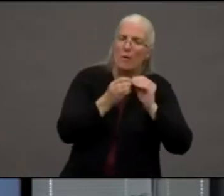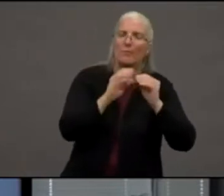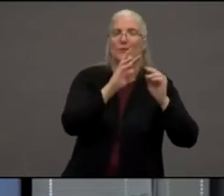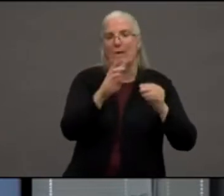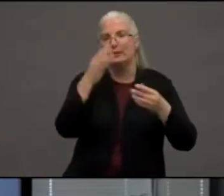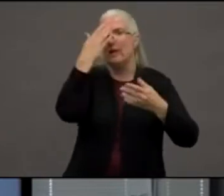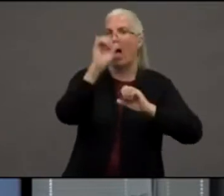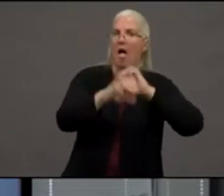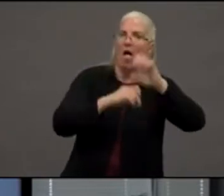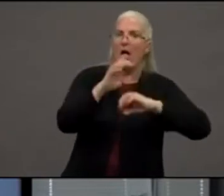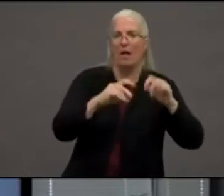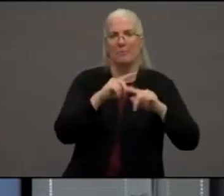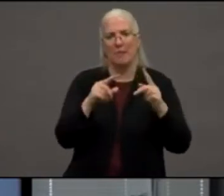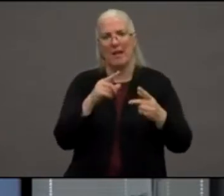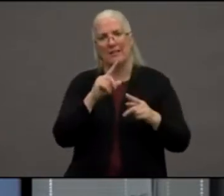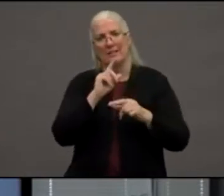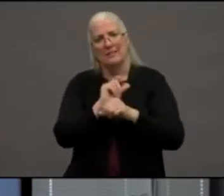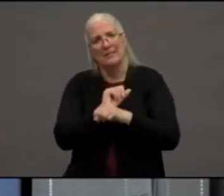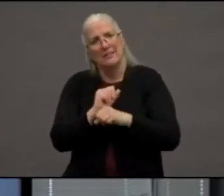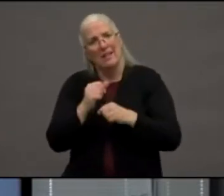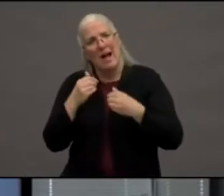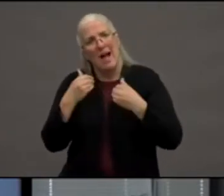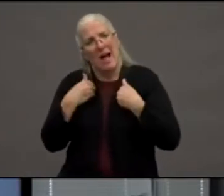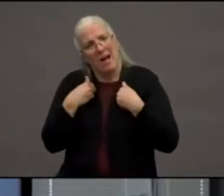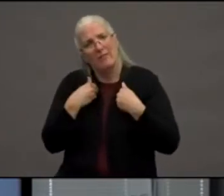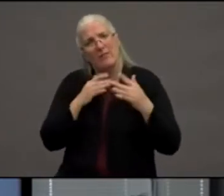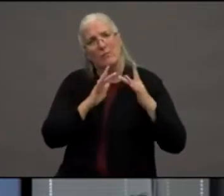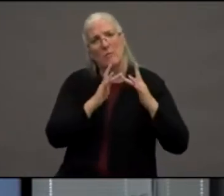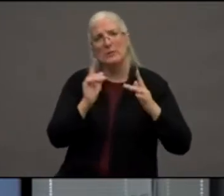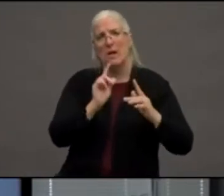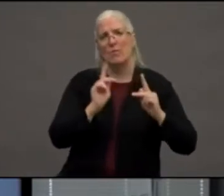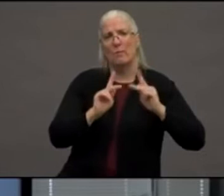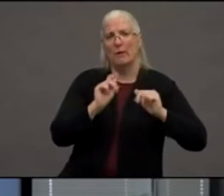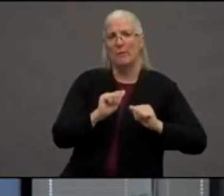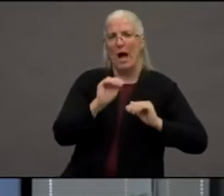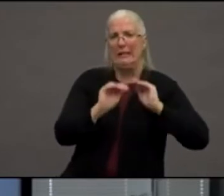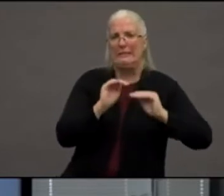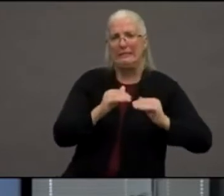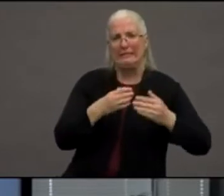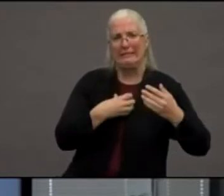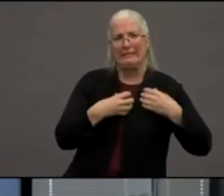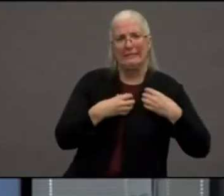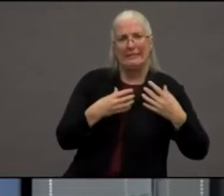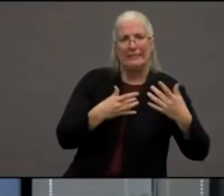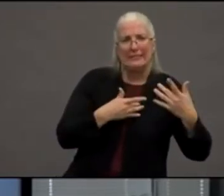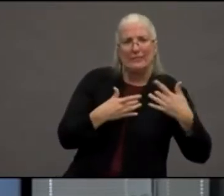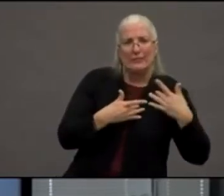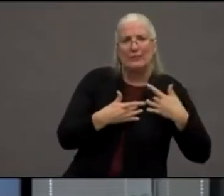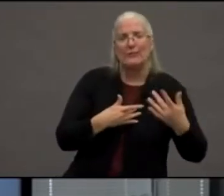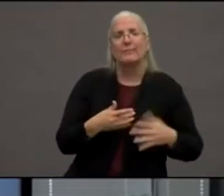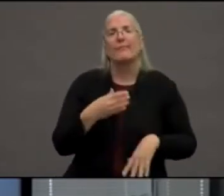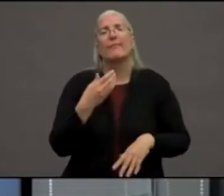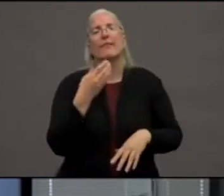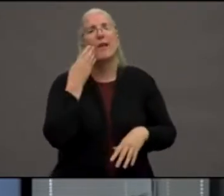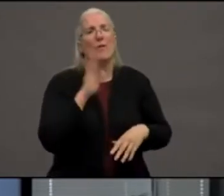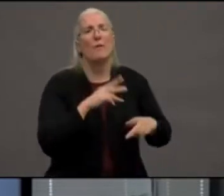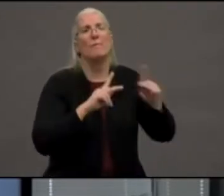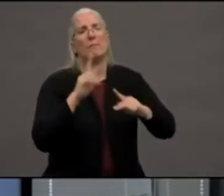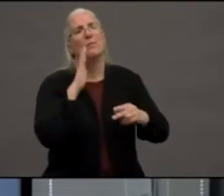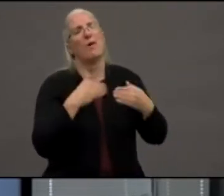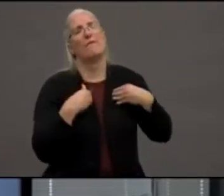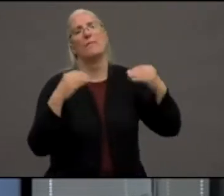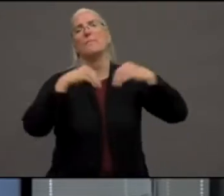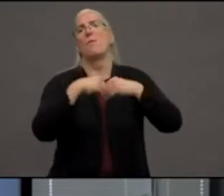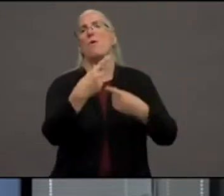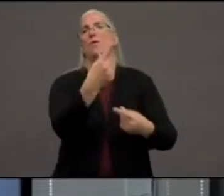it's very difficult to remember. I know people are going to have other questions, but I'm going to post the link to the